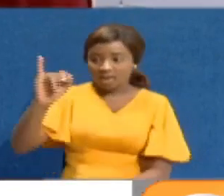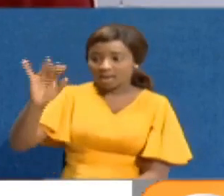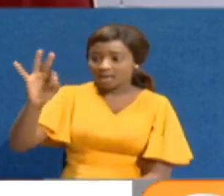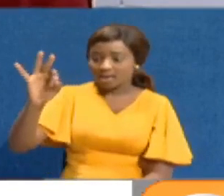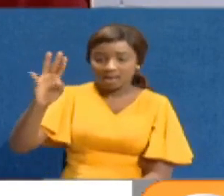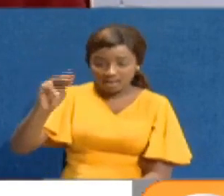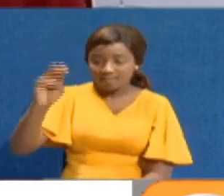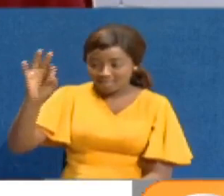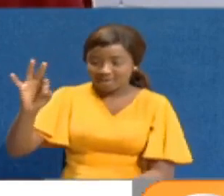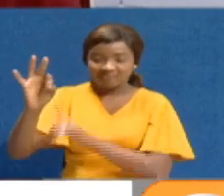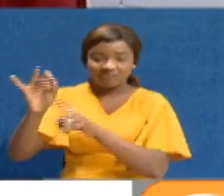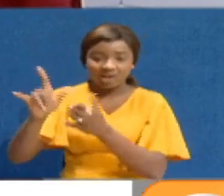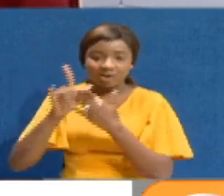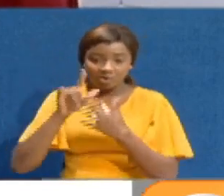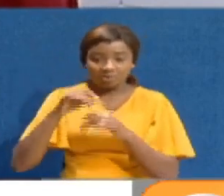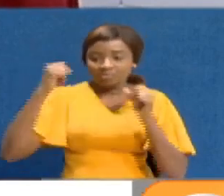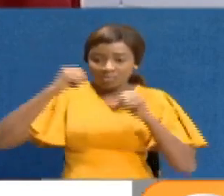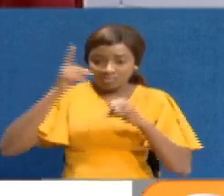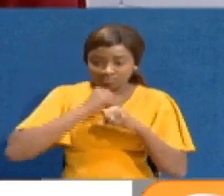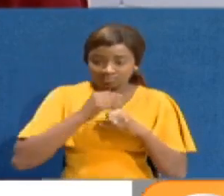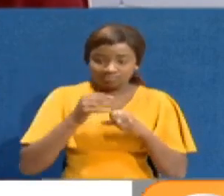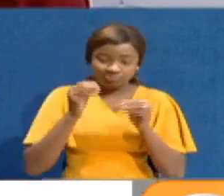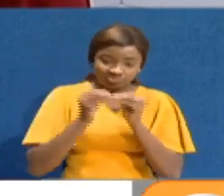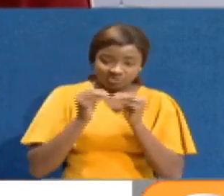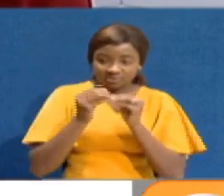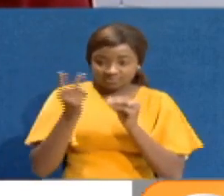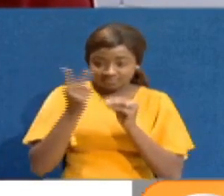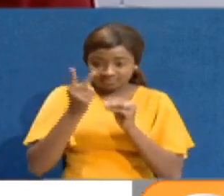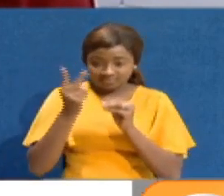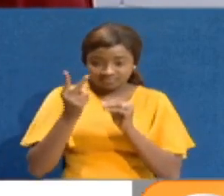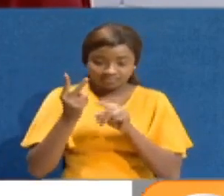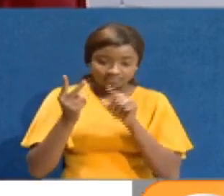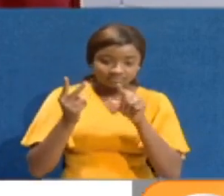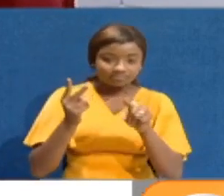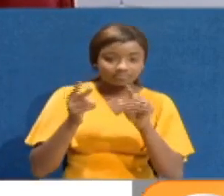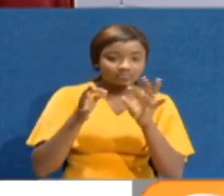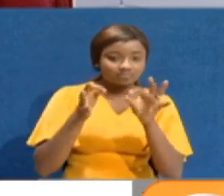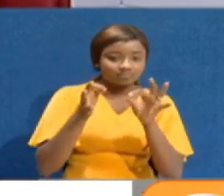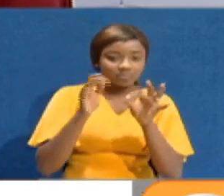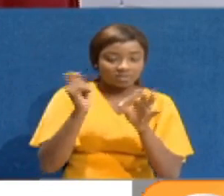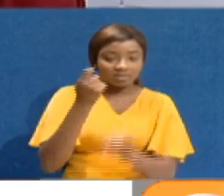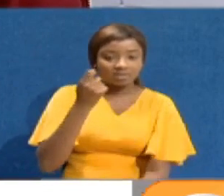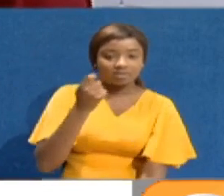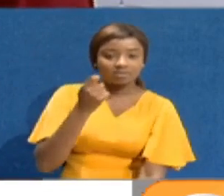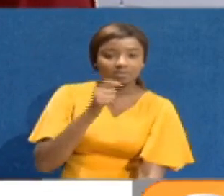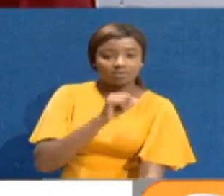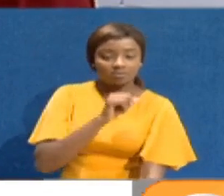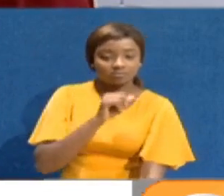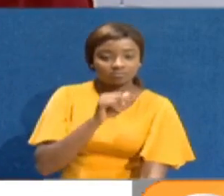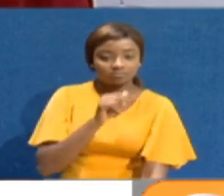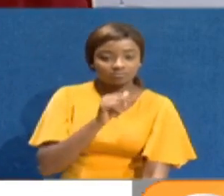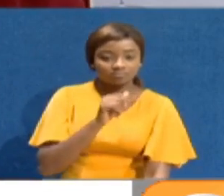been agreed at staff level. That is following meetings between the IMF team and the Kenyan